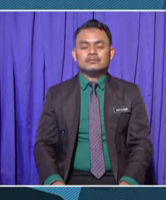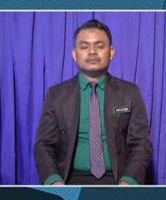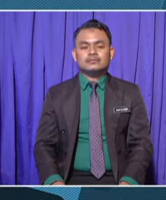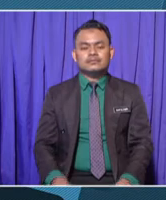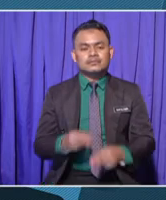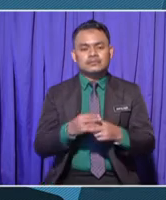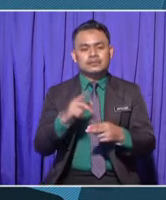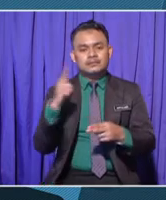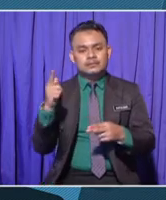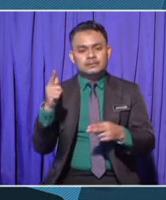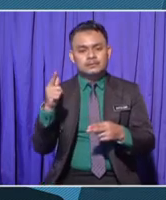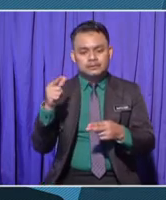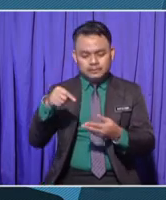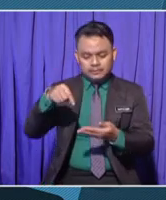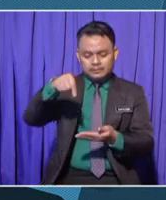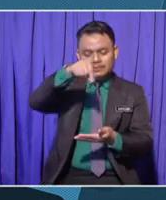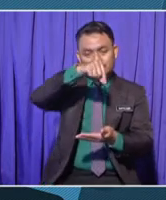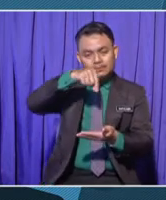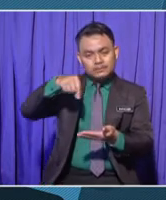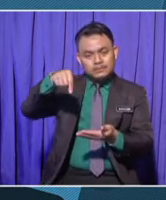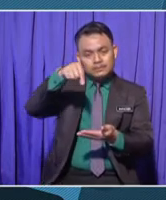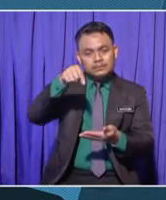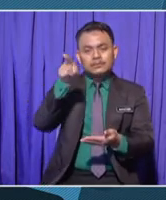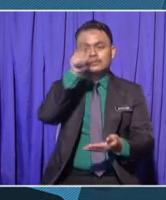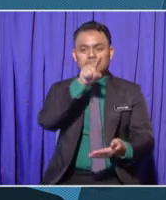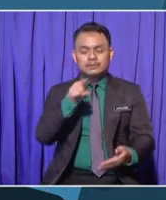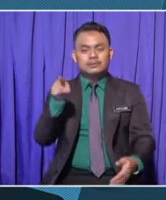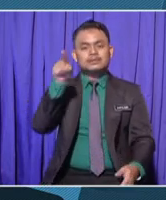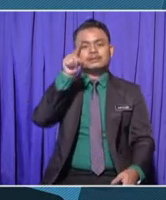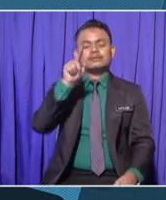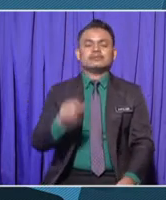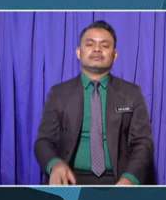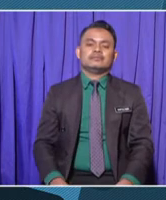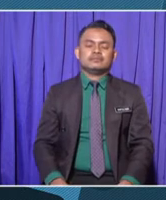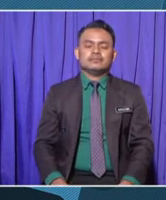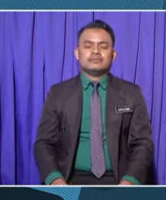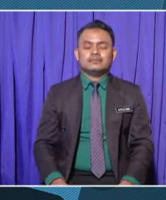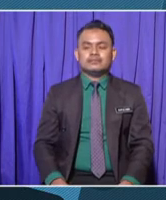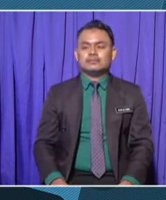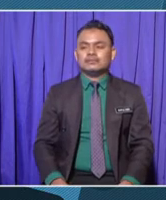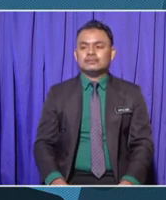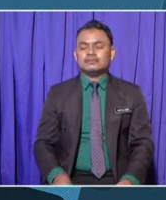or circular magnet. It is in the shape of circle.